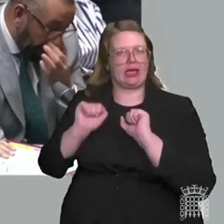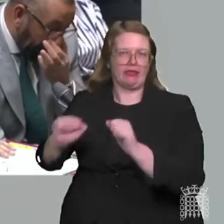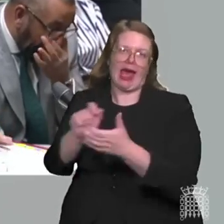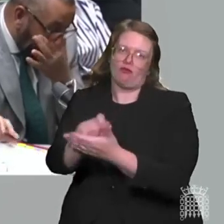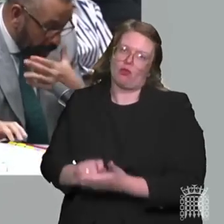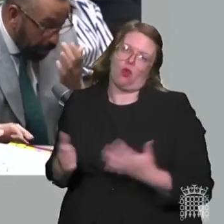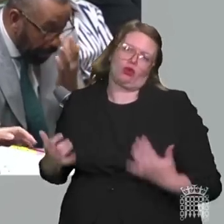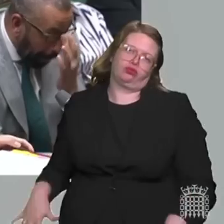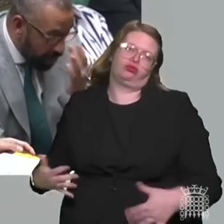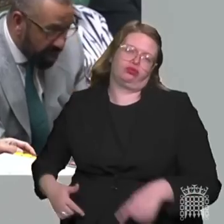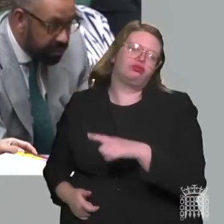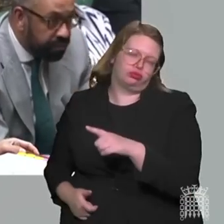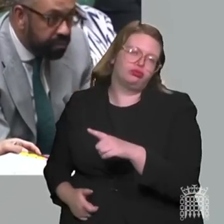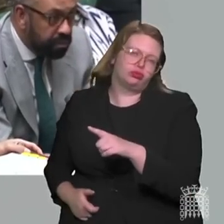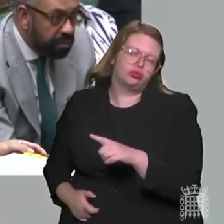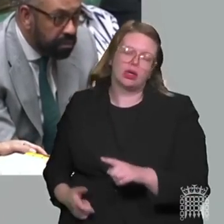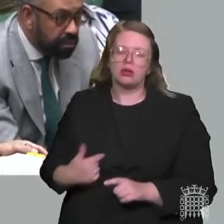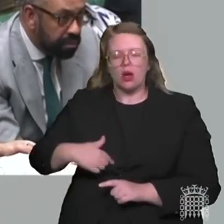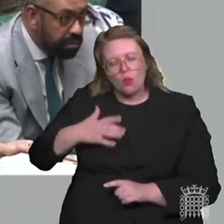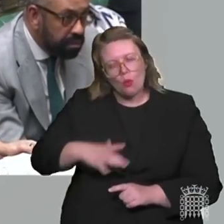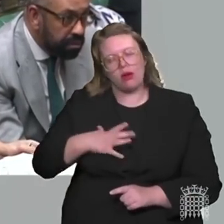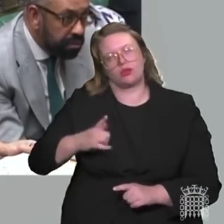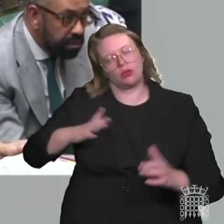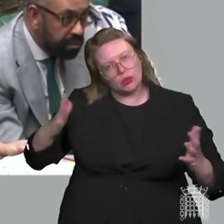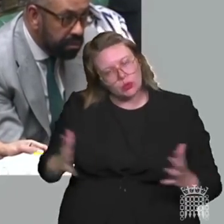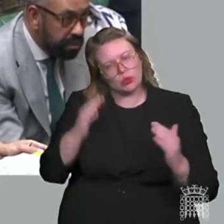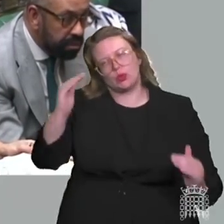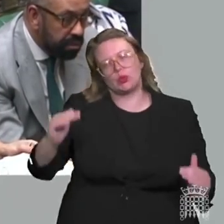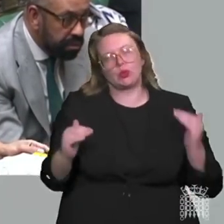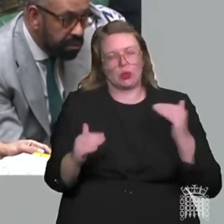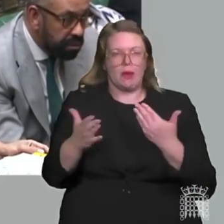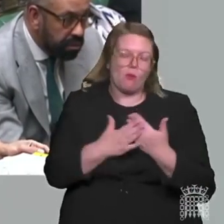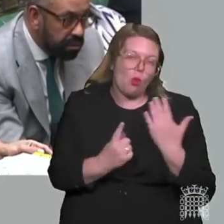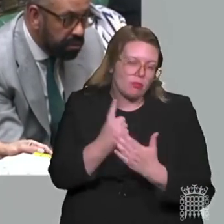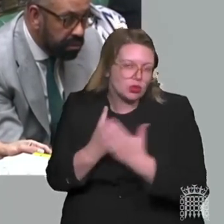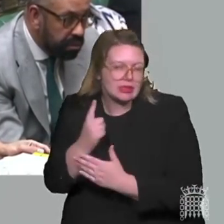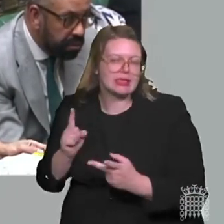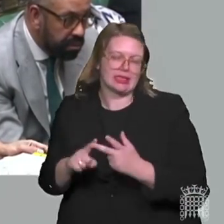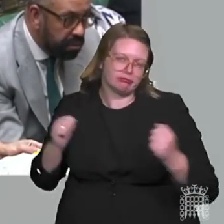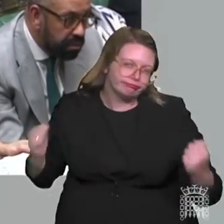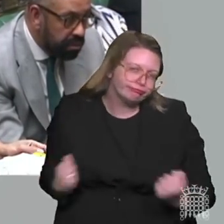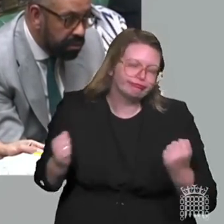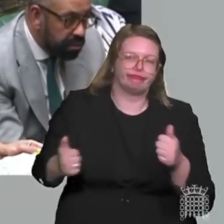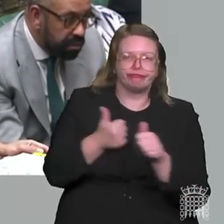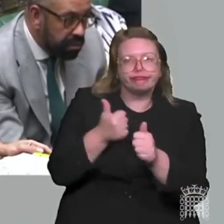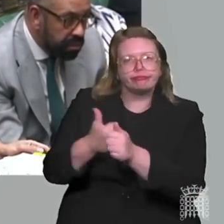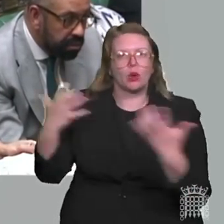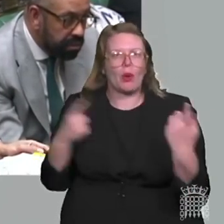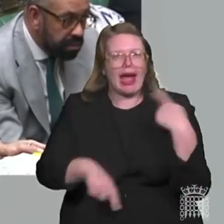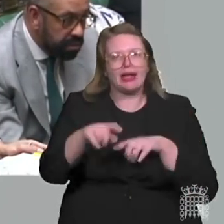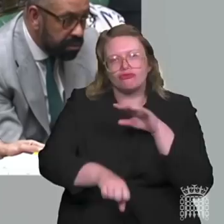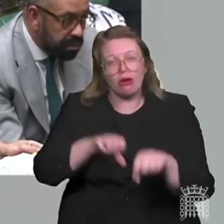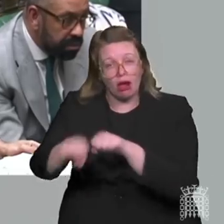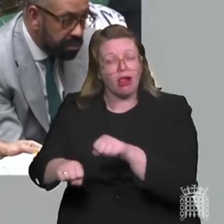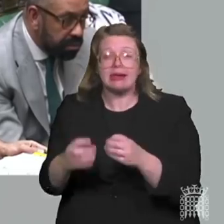committed to levelling up the UK by spreading opportunity more equally across the country, investing in and empowering places that need it the most, and